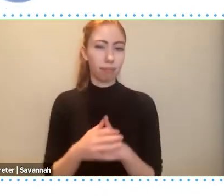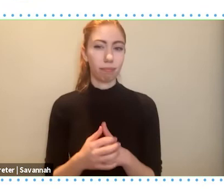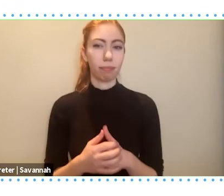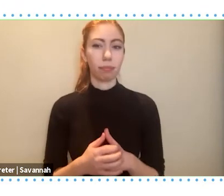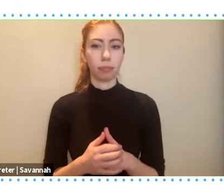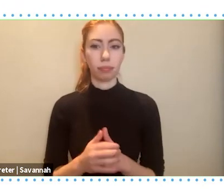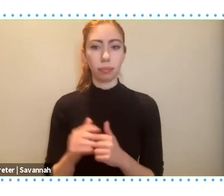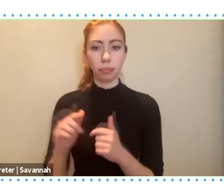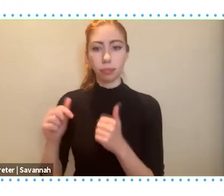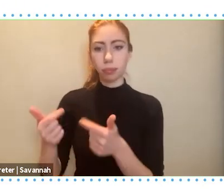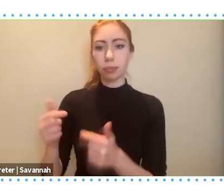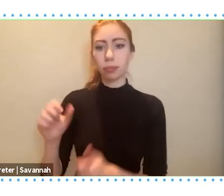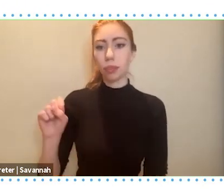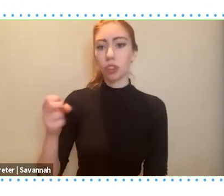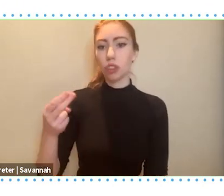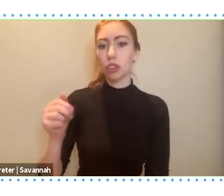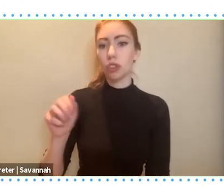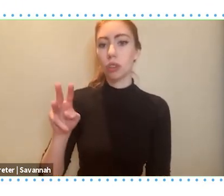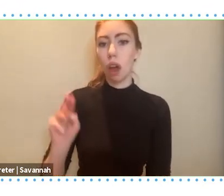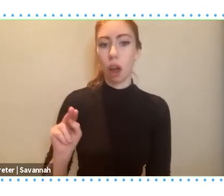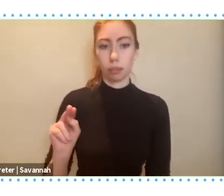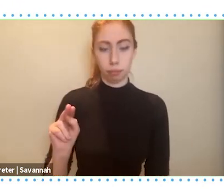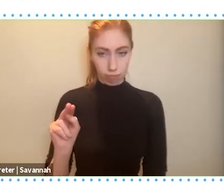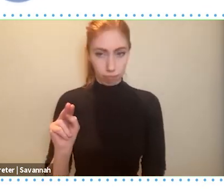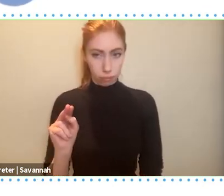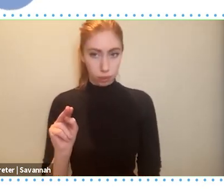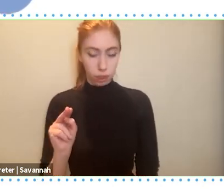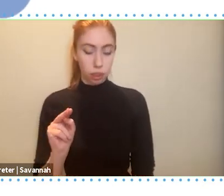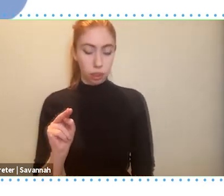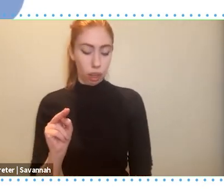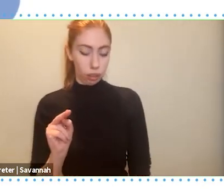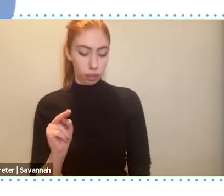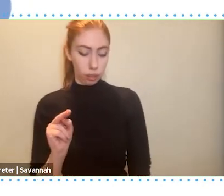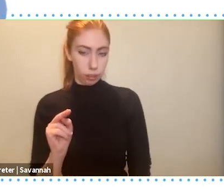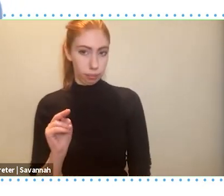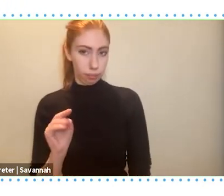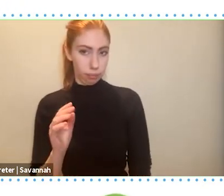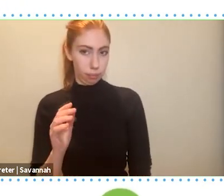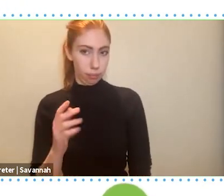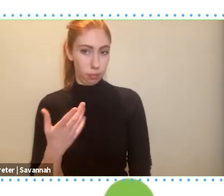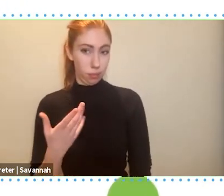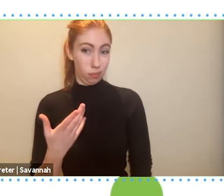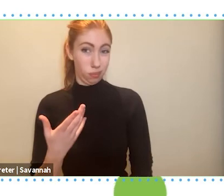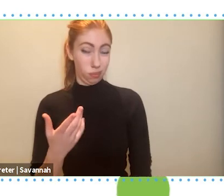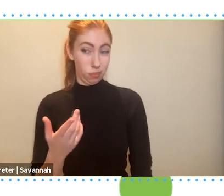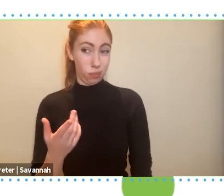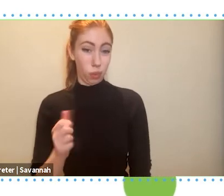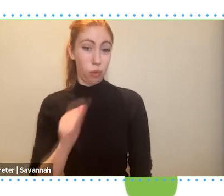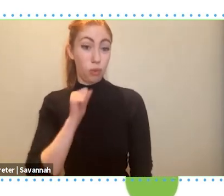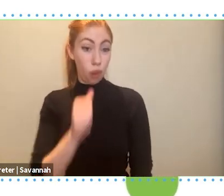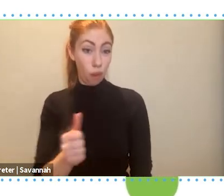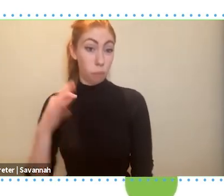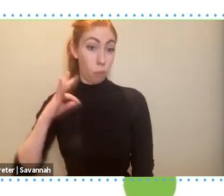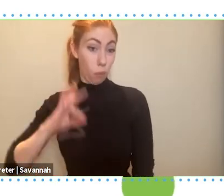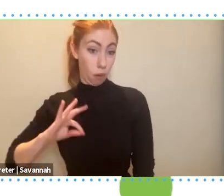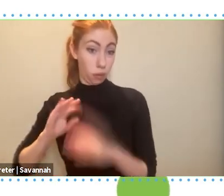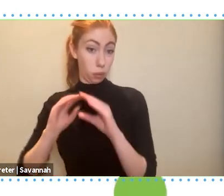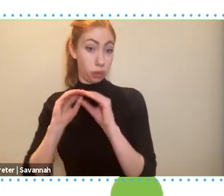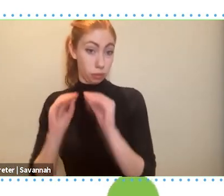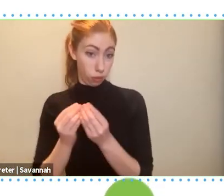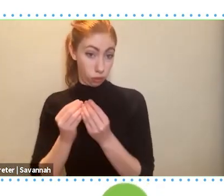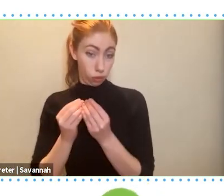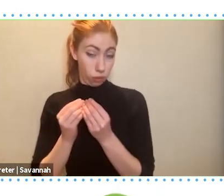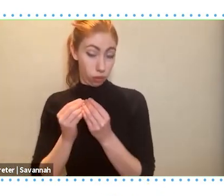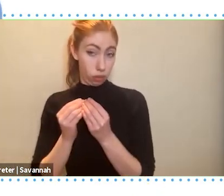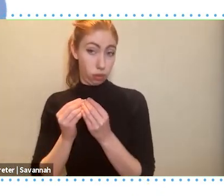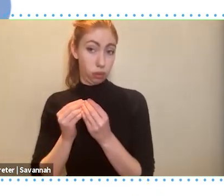just always because nonprofit organizations receive so many different, there are so many different revenue